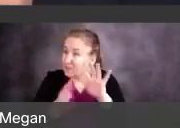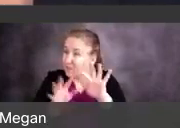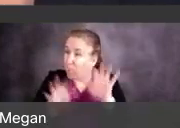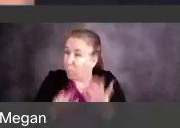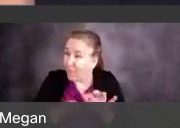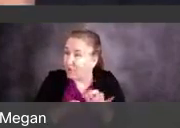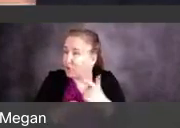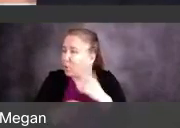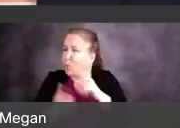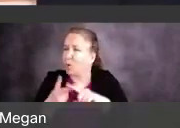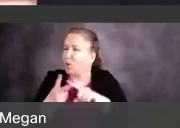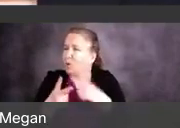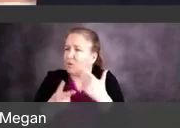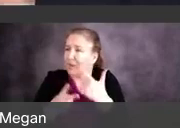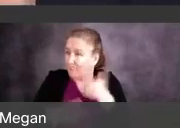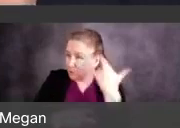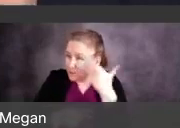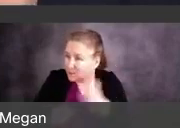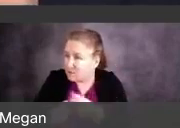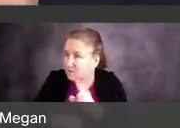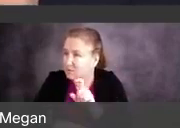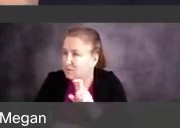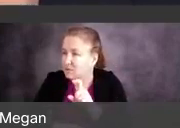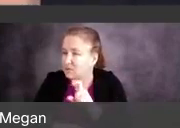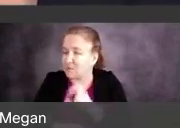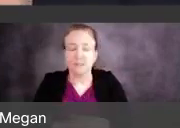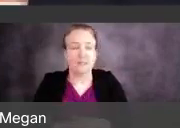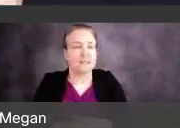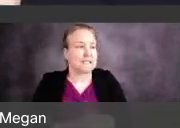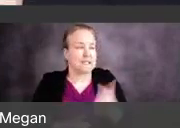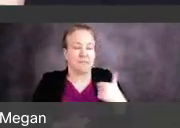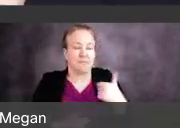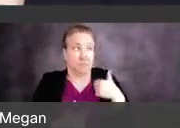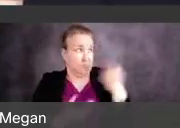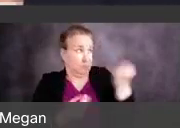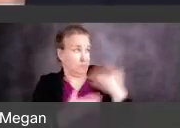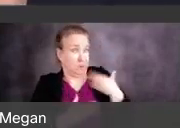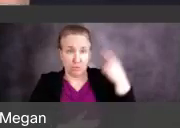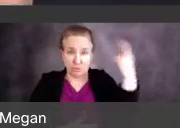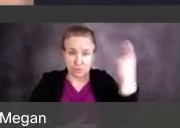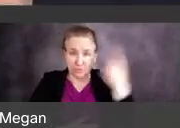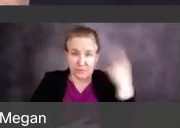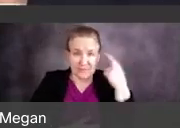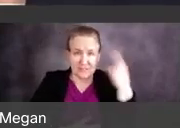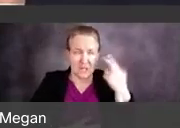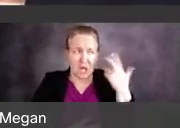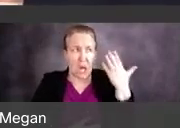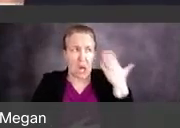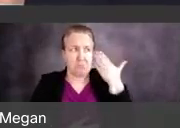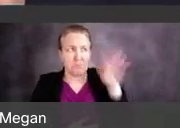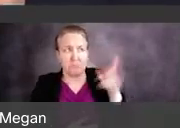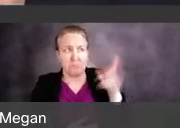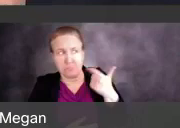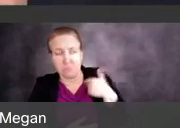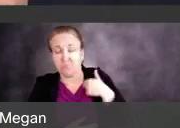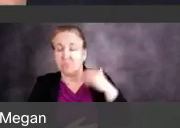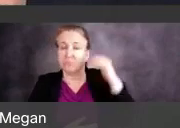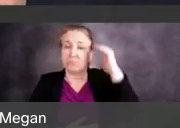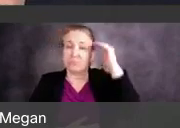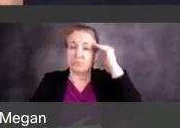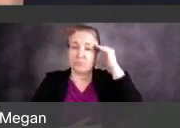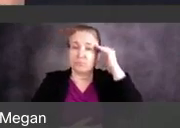or did you get any reasoning for that? I'm not aware that we've been given any specific reasons. I am aware